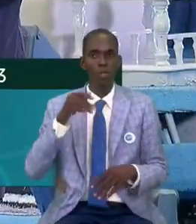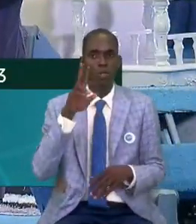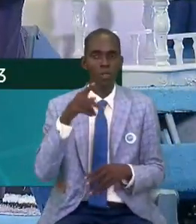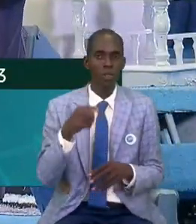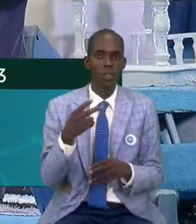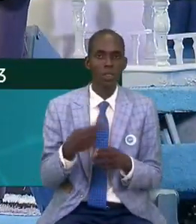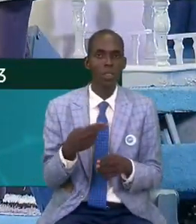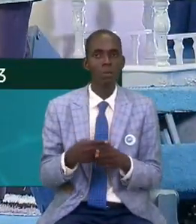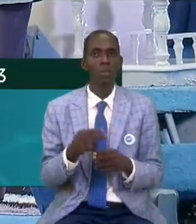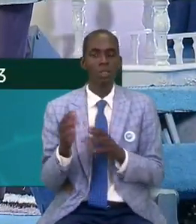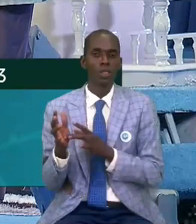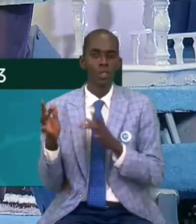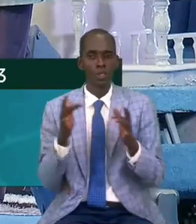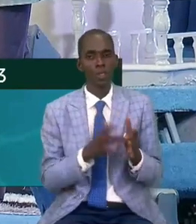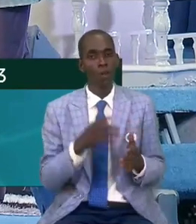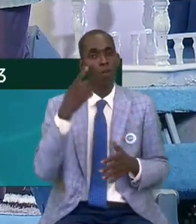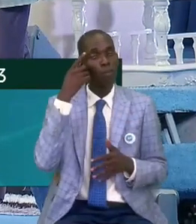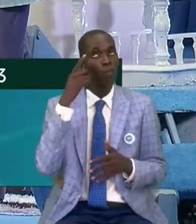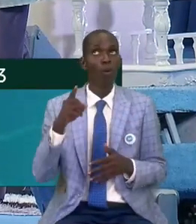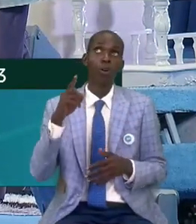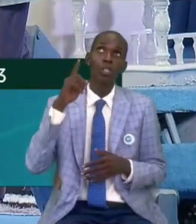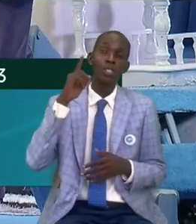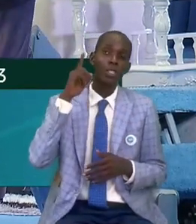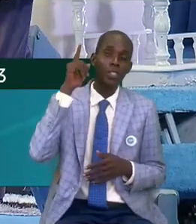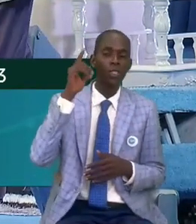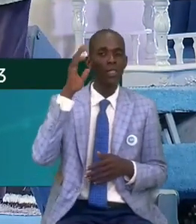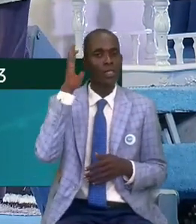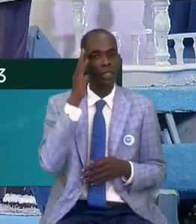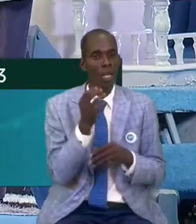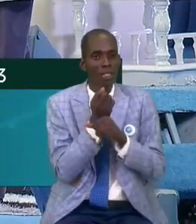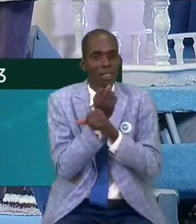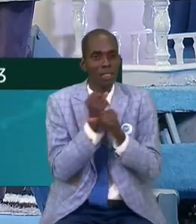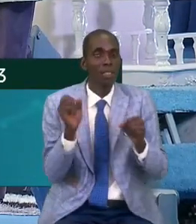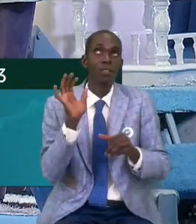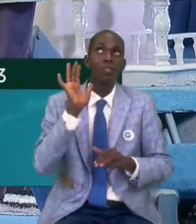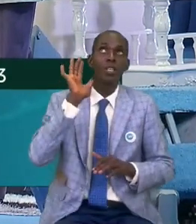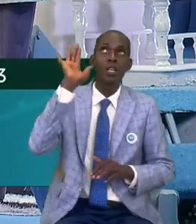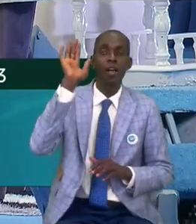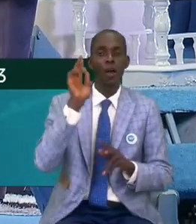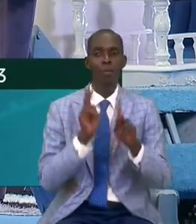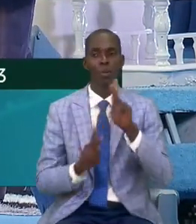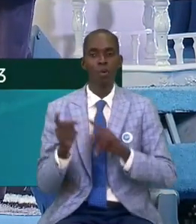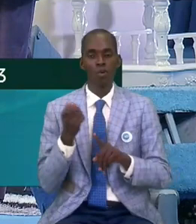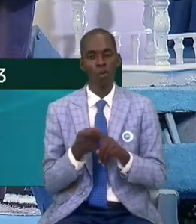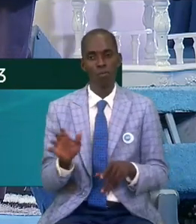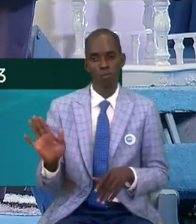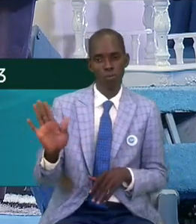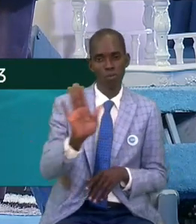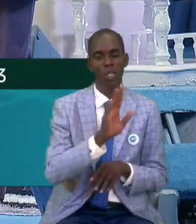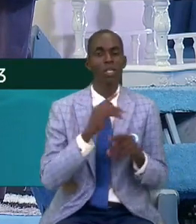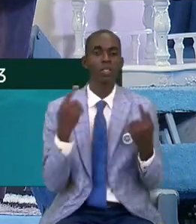save his people from their sins. His people from their sins. Are you one of his